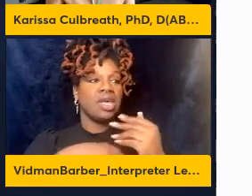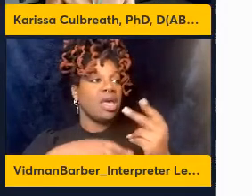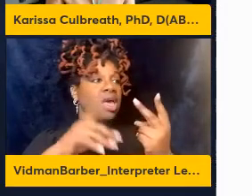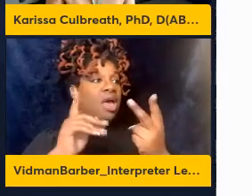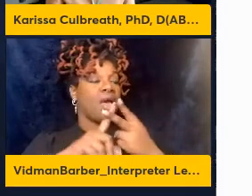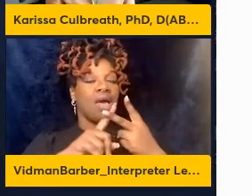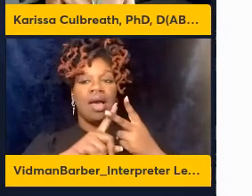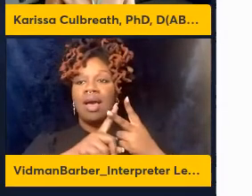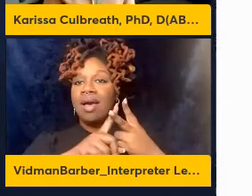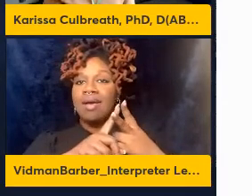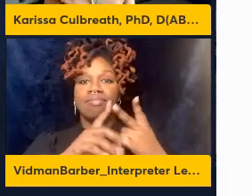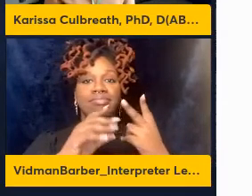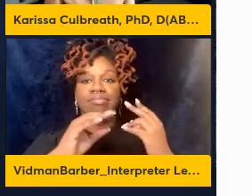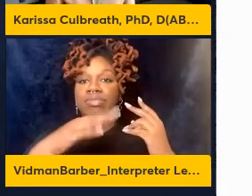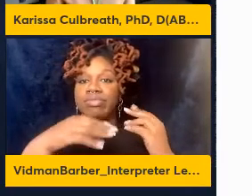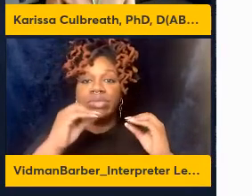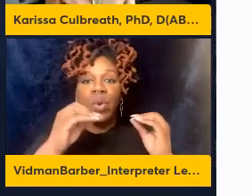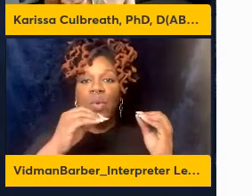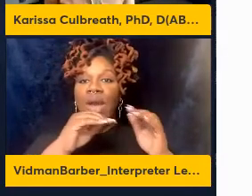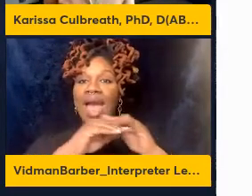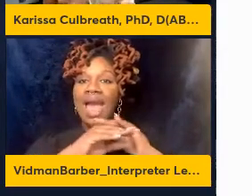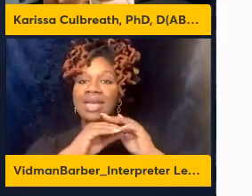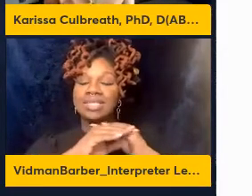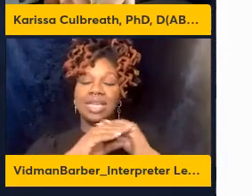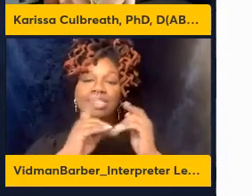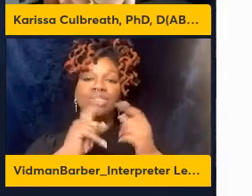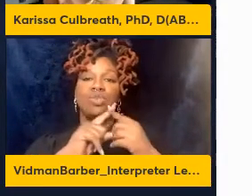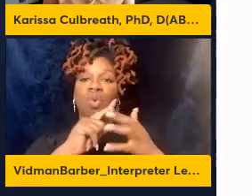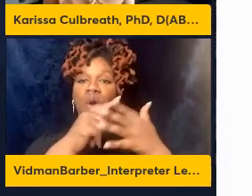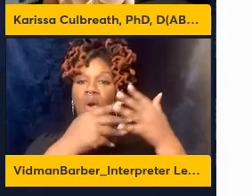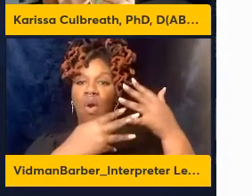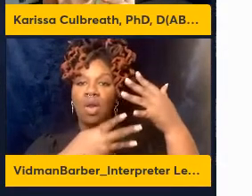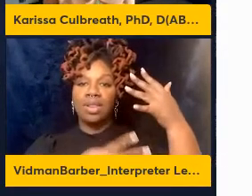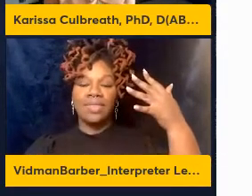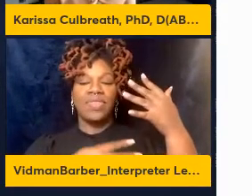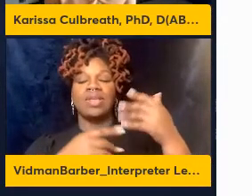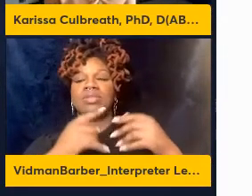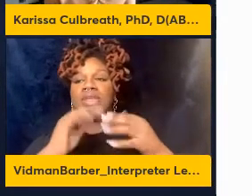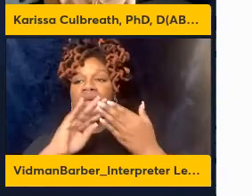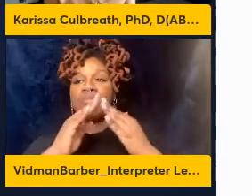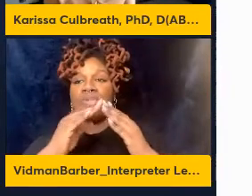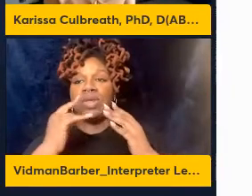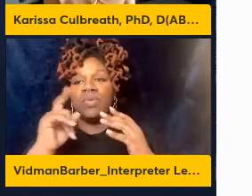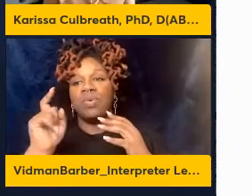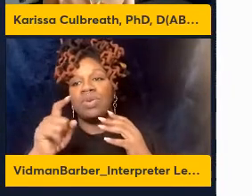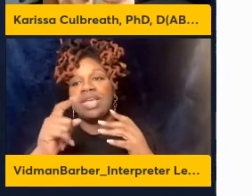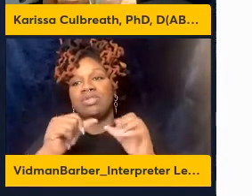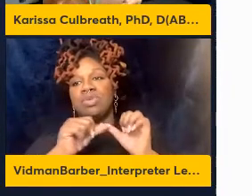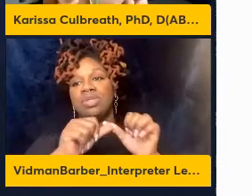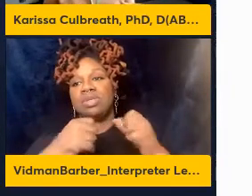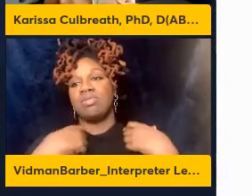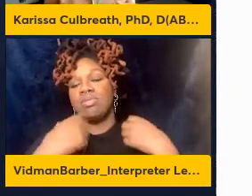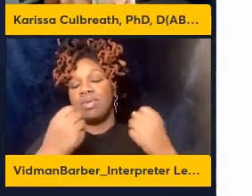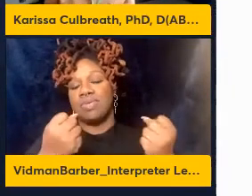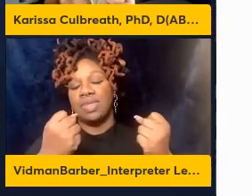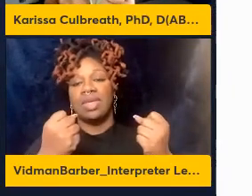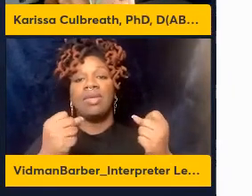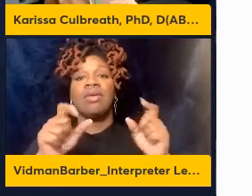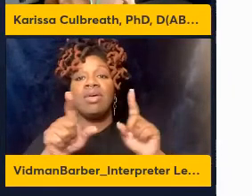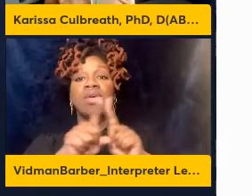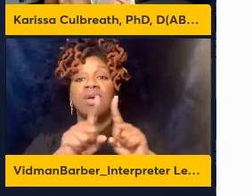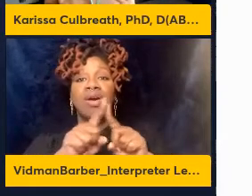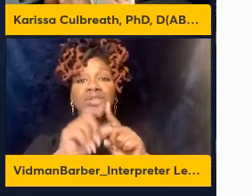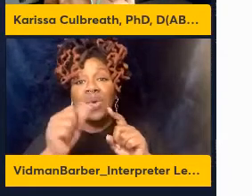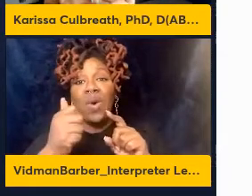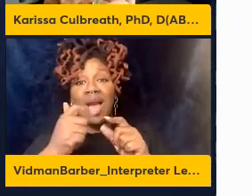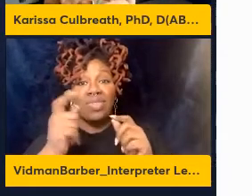lack of access to all of the things that communities needed to be able to stay healthy. I think the other thing that's important